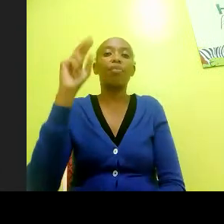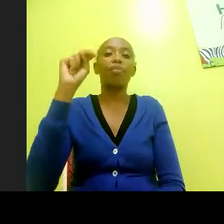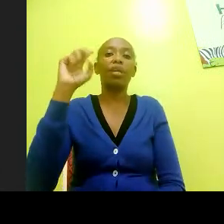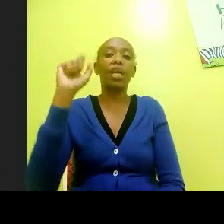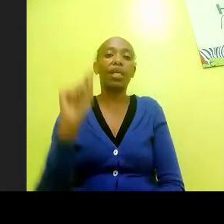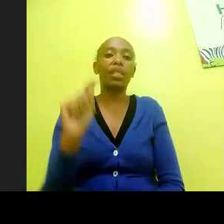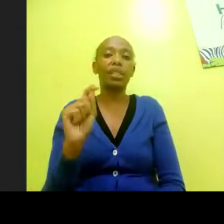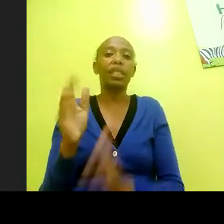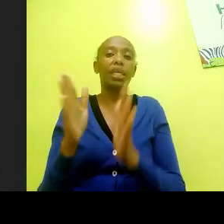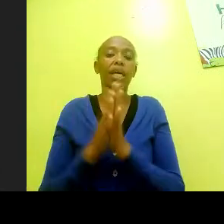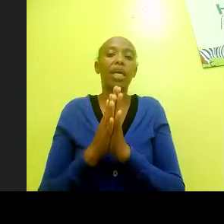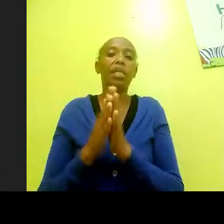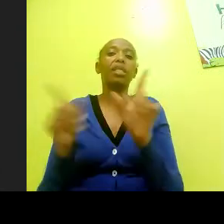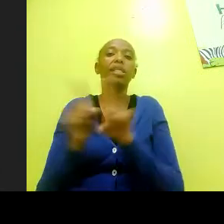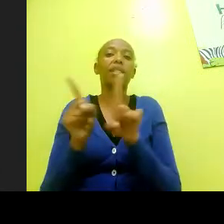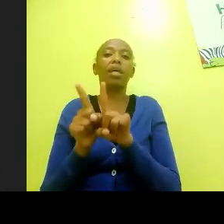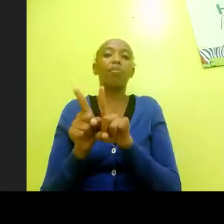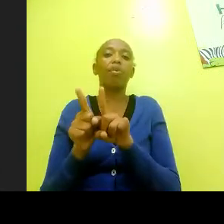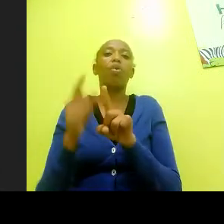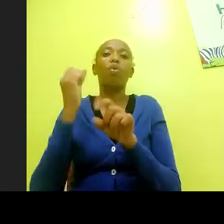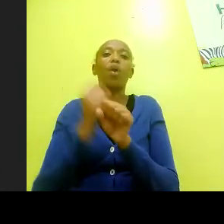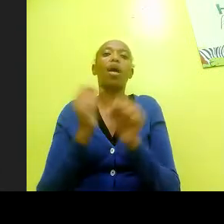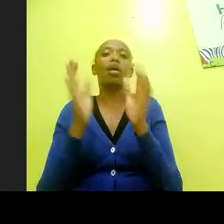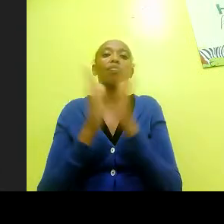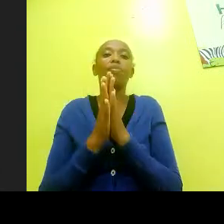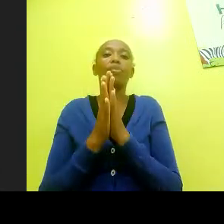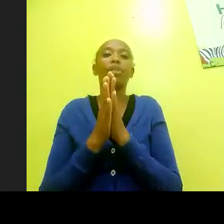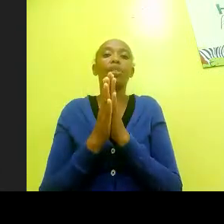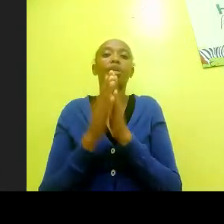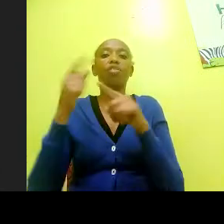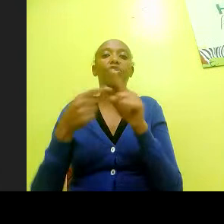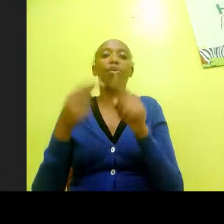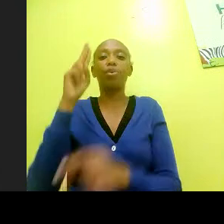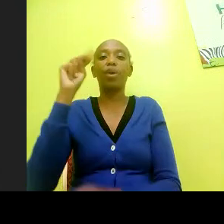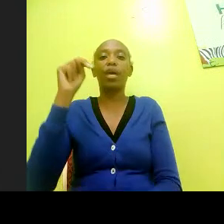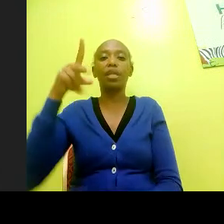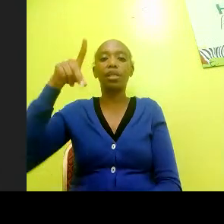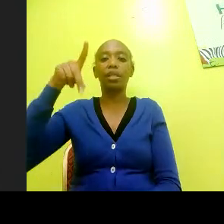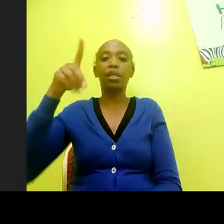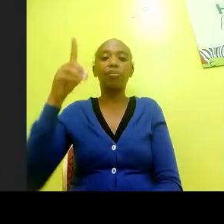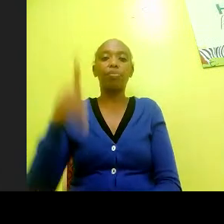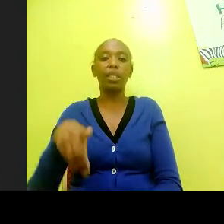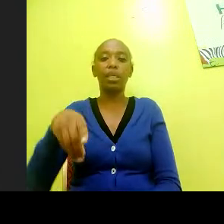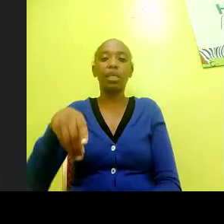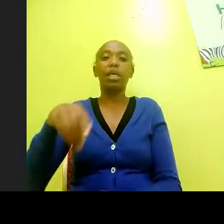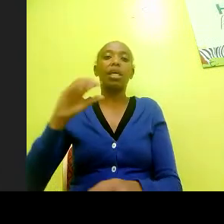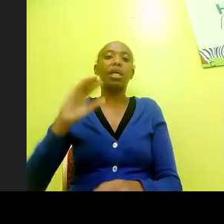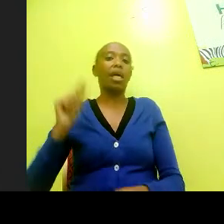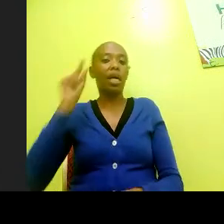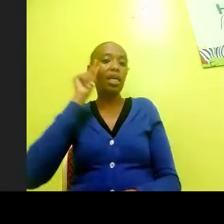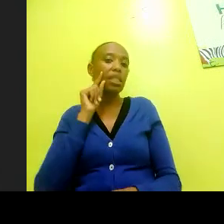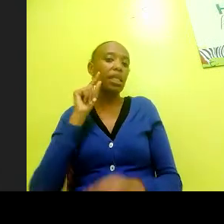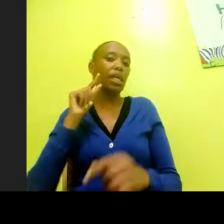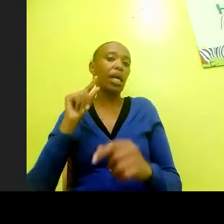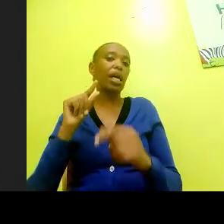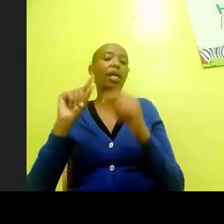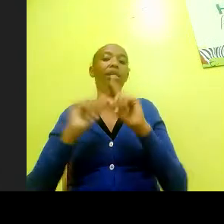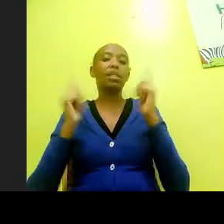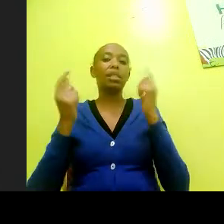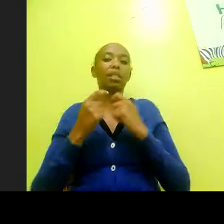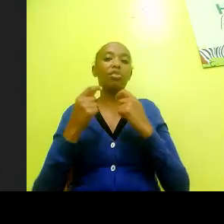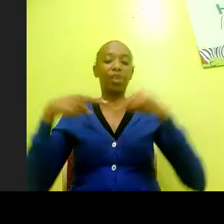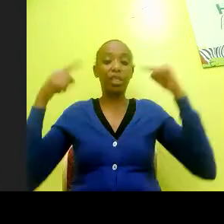and, of course, my colleague from UNDP Gender Team for the successful